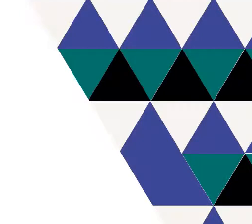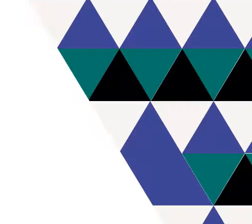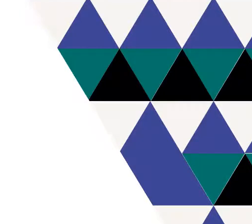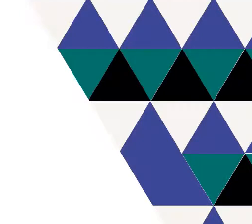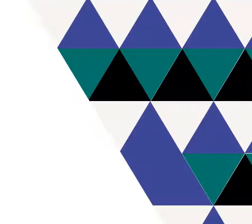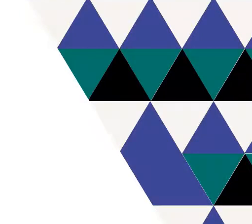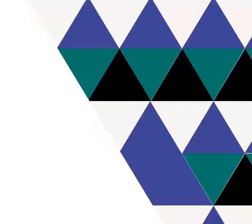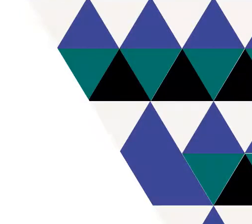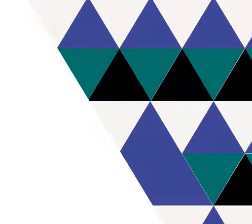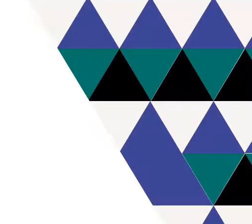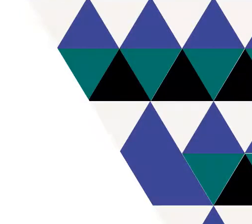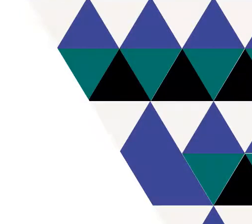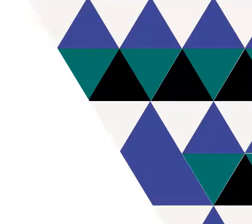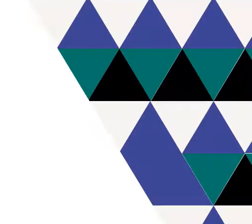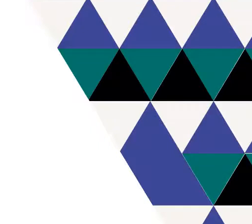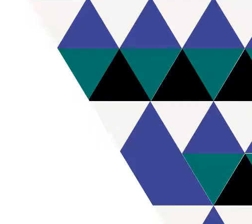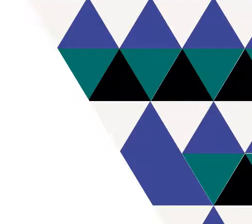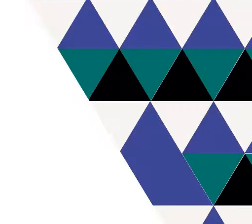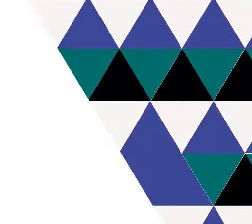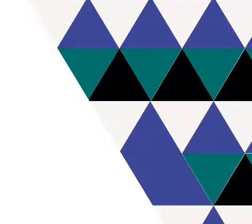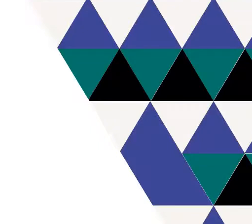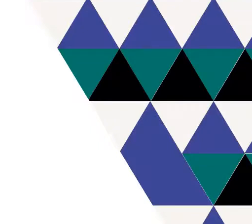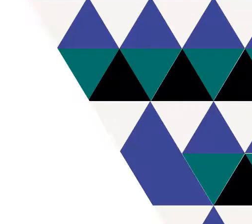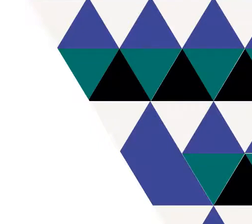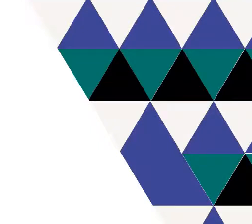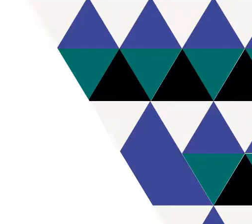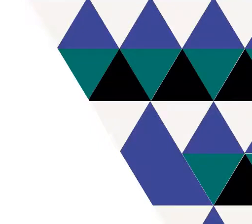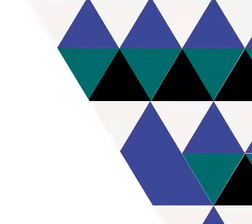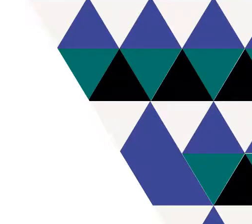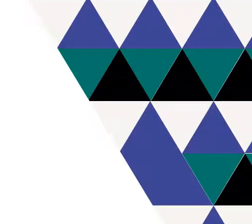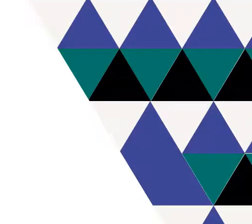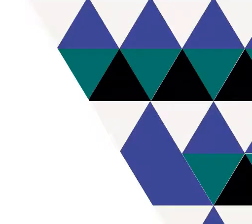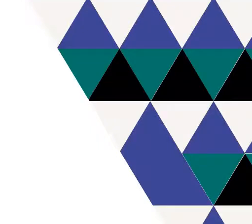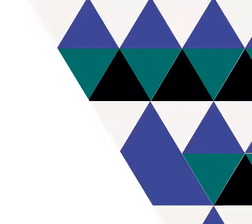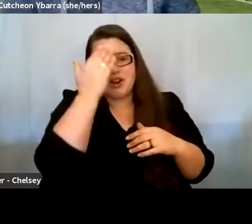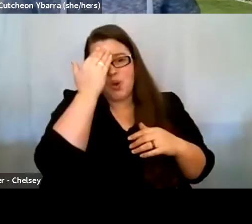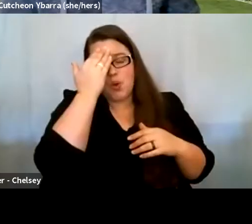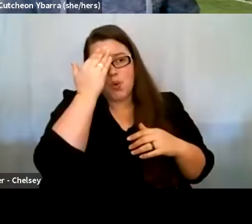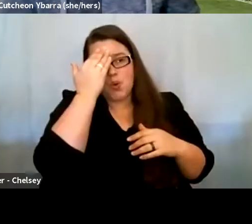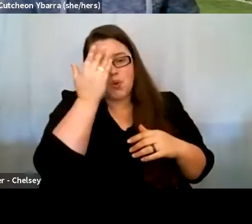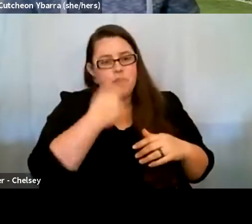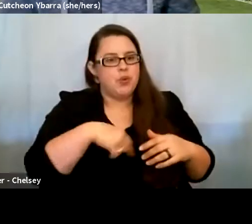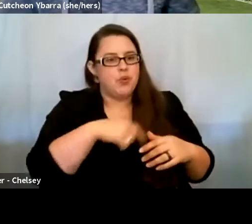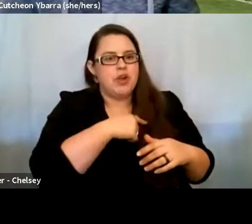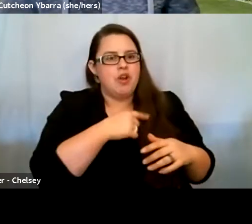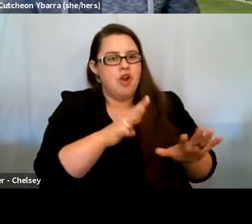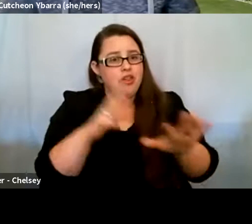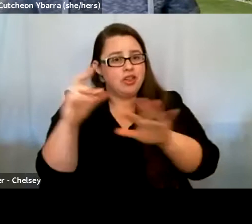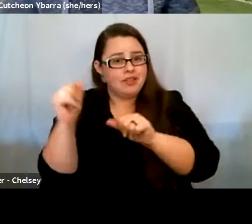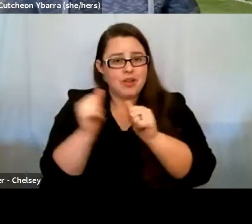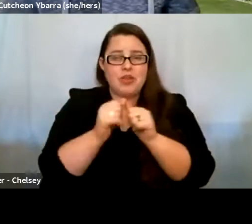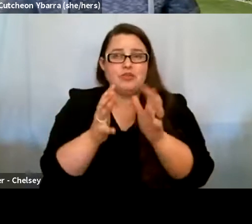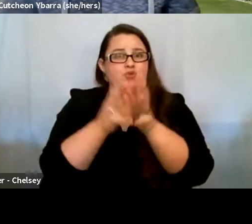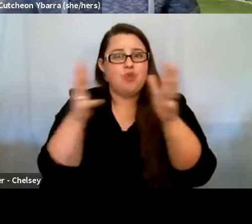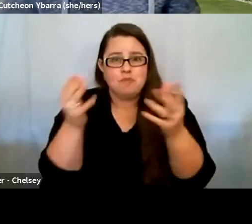you. Um, that was just phenomenal. I know that, um, you know, we're all walking away with a wealth of